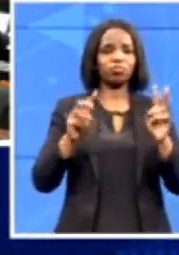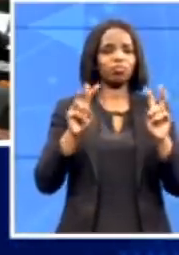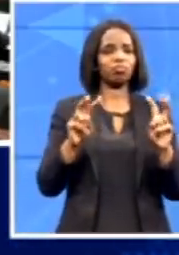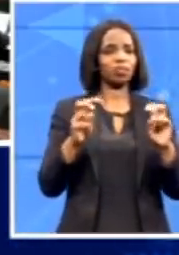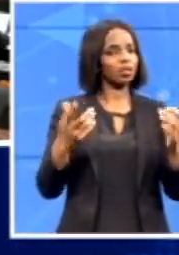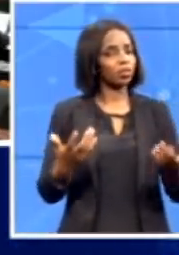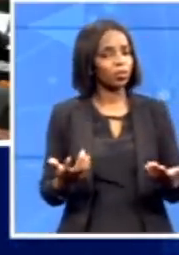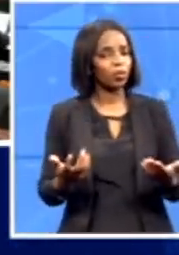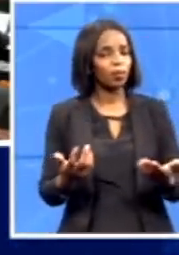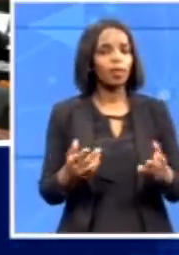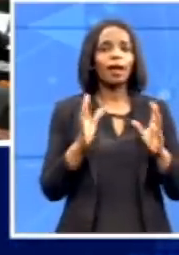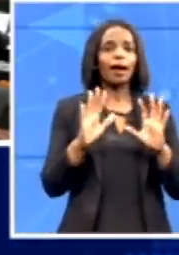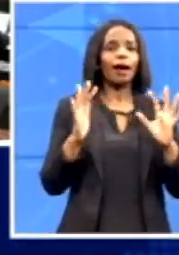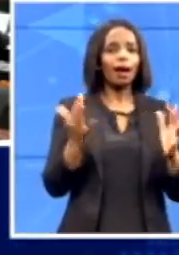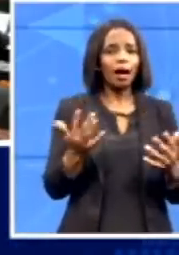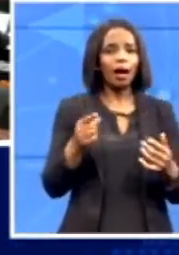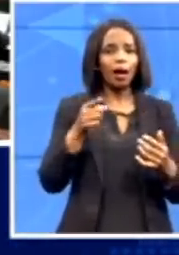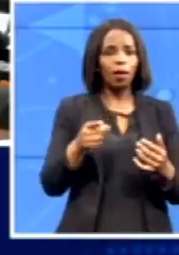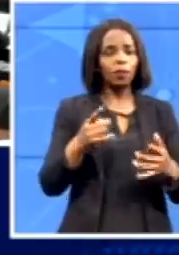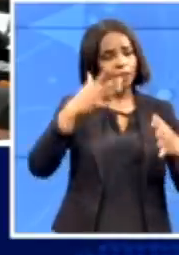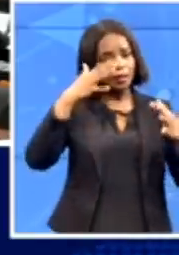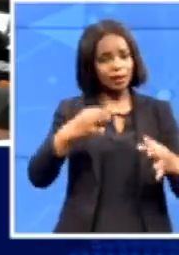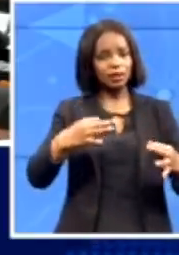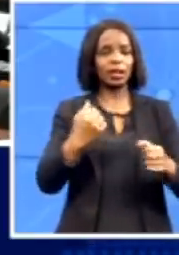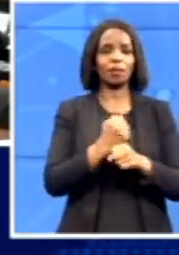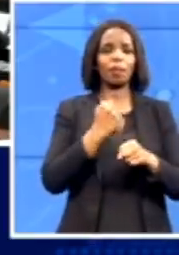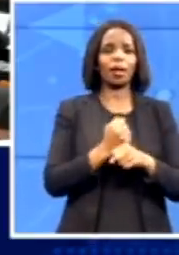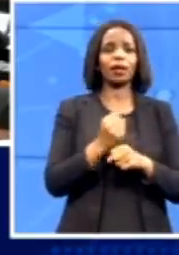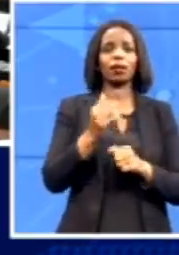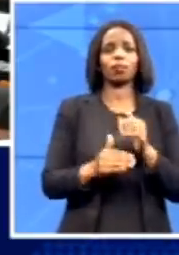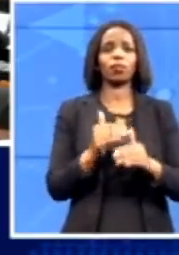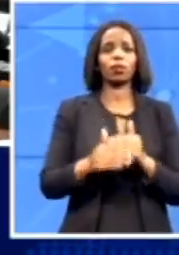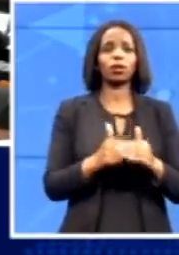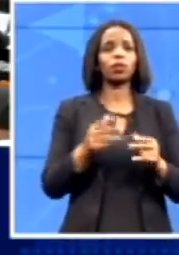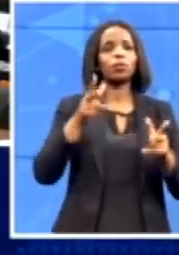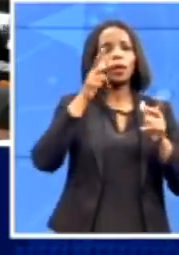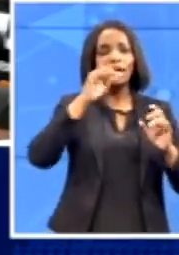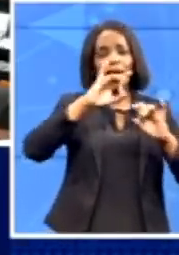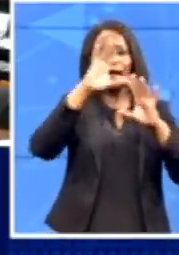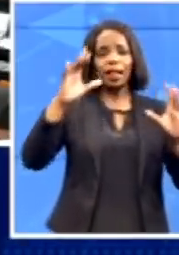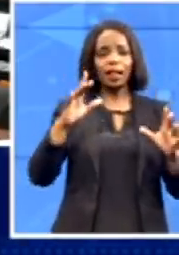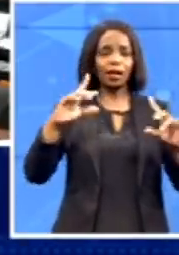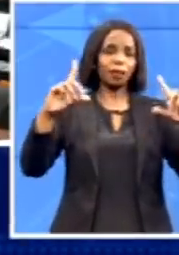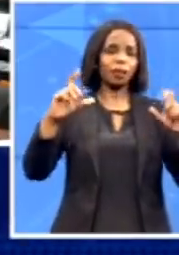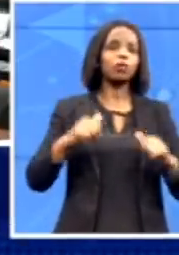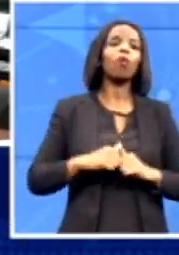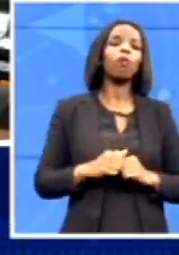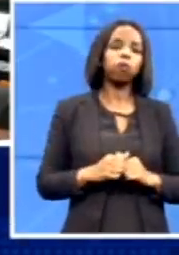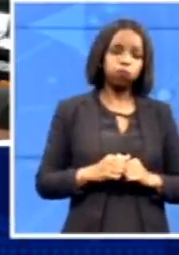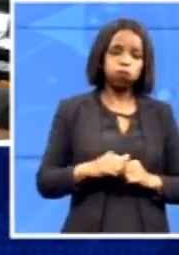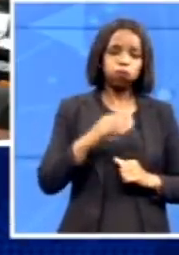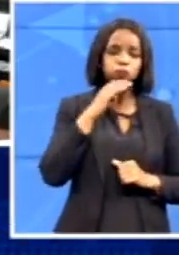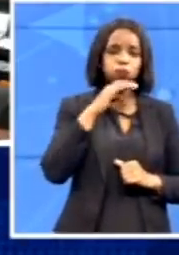process and provide a clear picture of what exactly does the meaning of no title to prosecute mean in instances